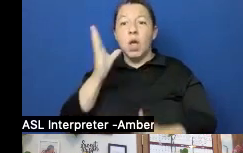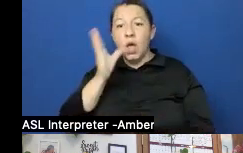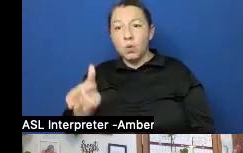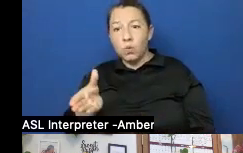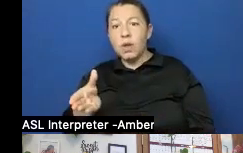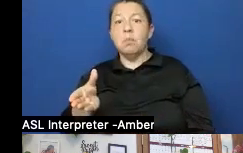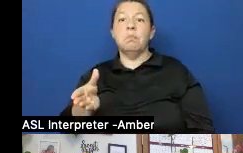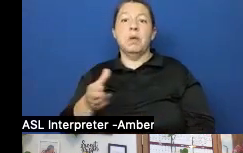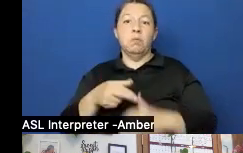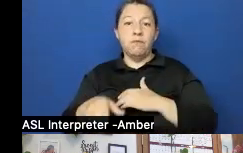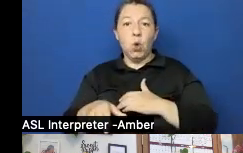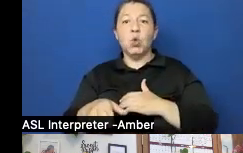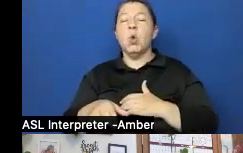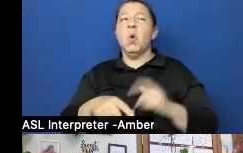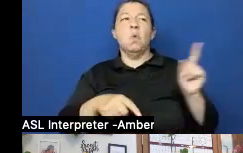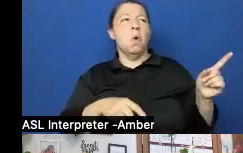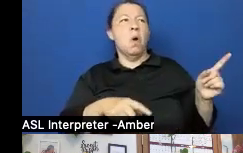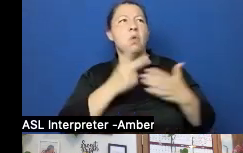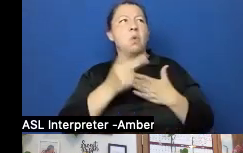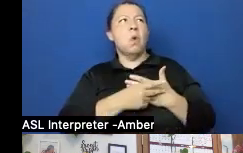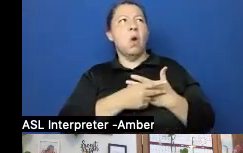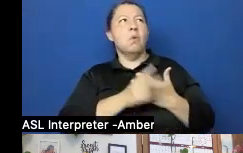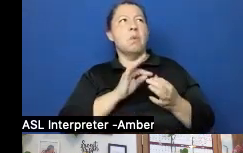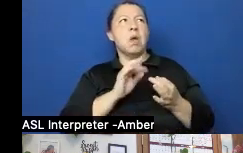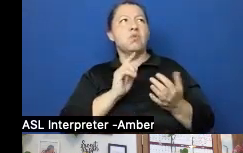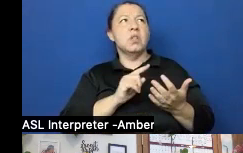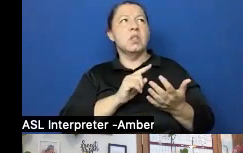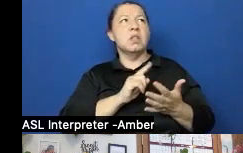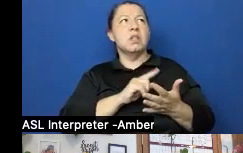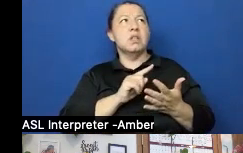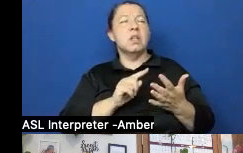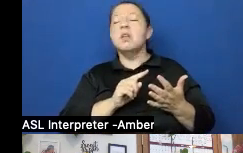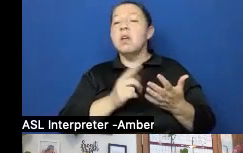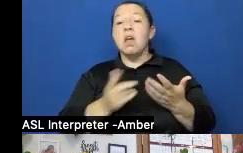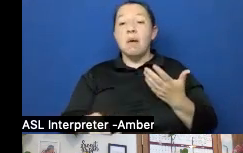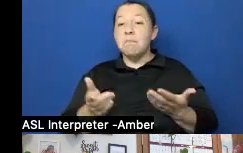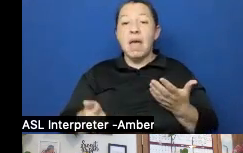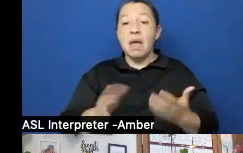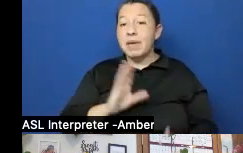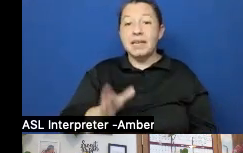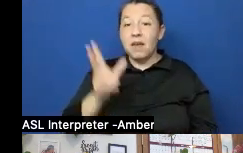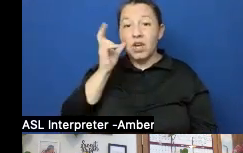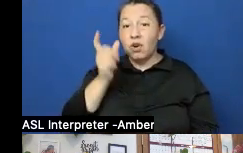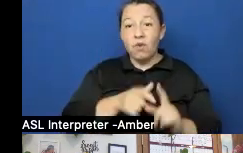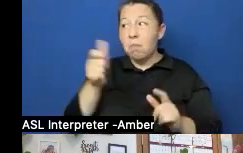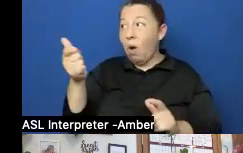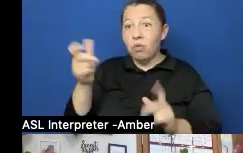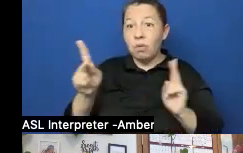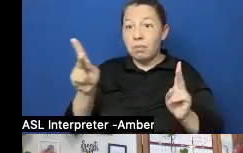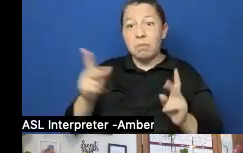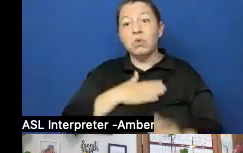well, the program was talking about this, so they may never hear it from anybody else. So